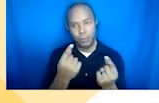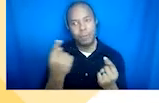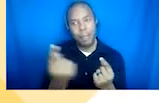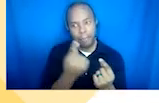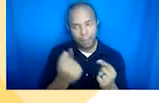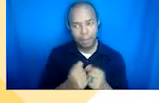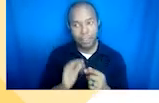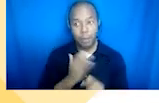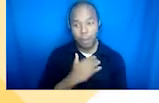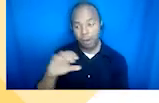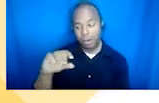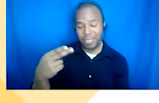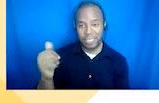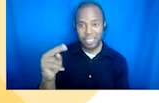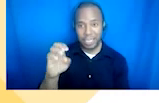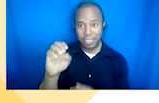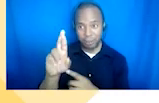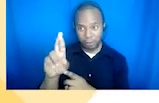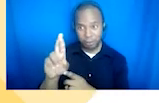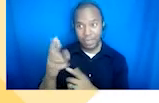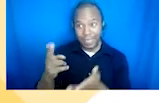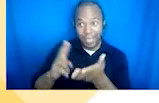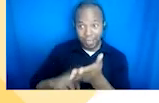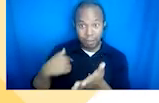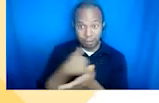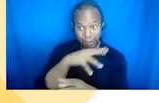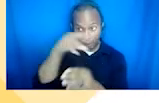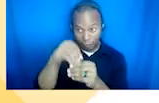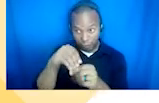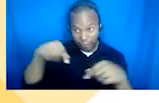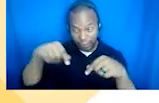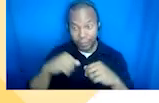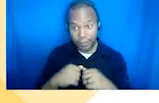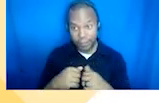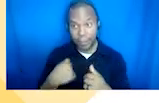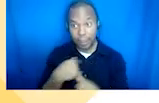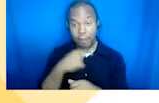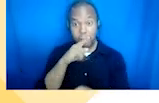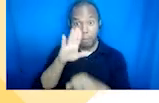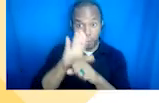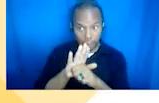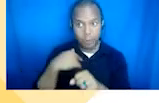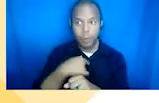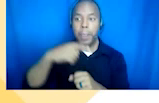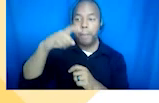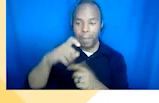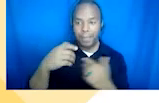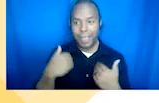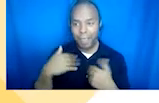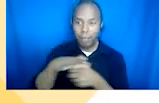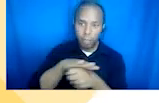Chancellor signed us up to be a part of this consortium, the commitment was that we have to have local